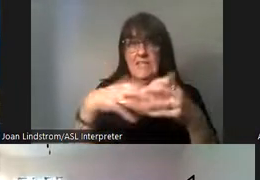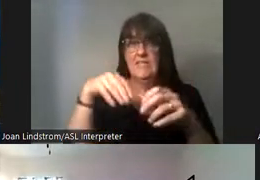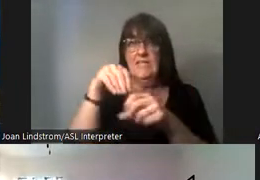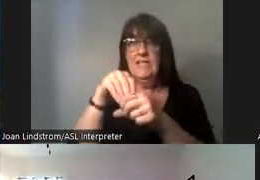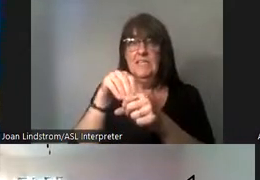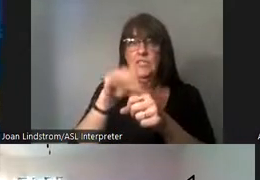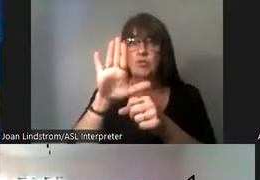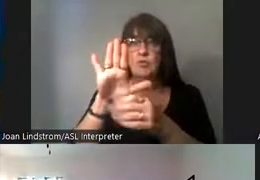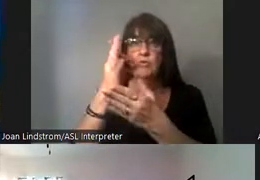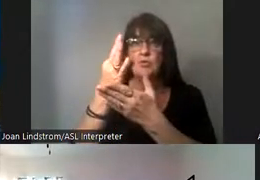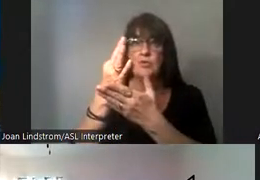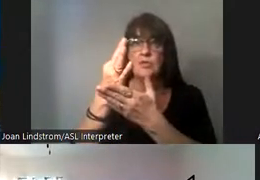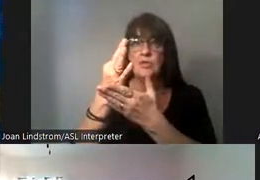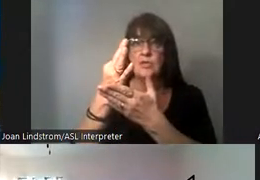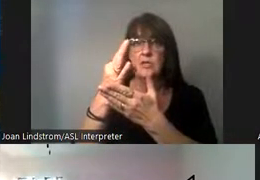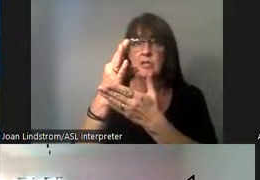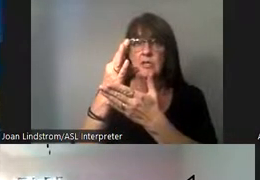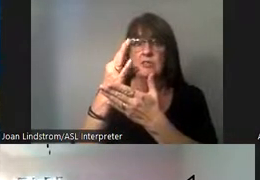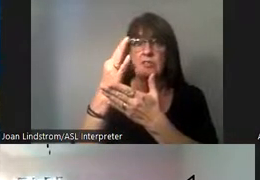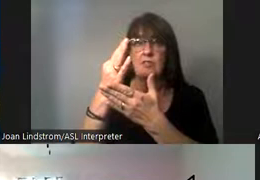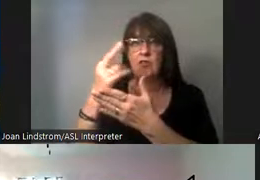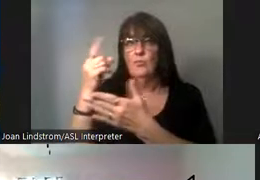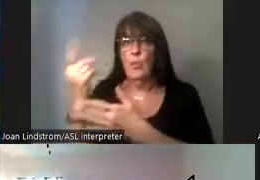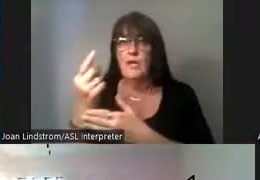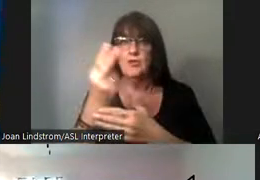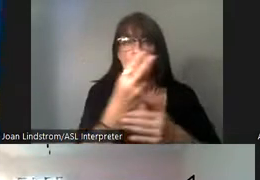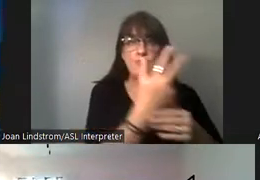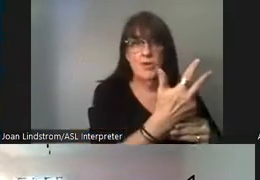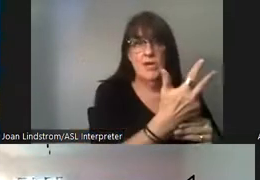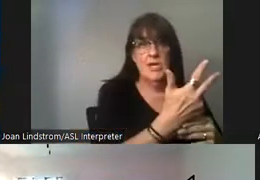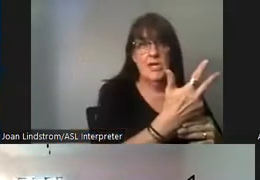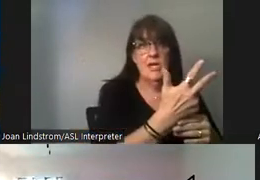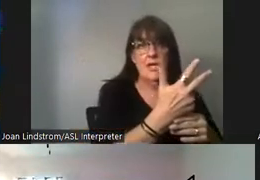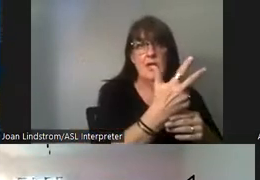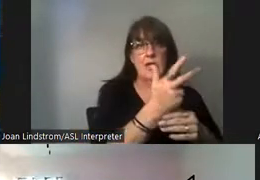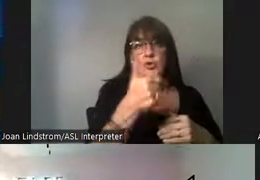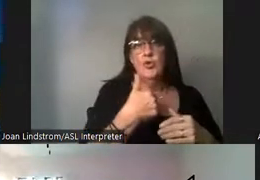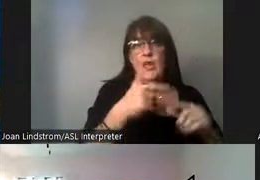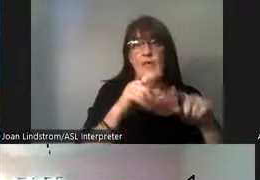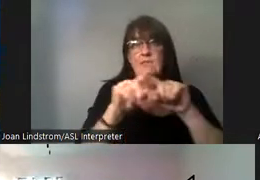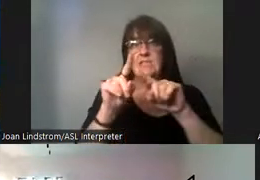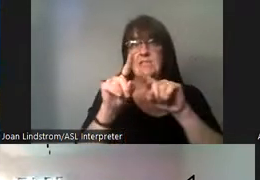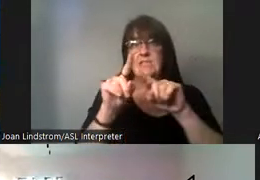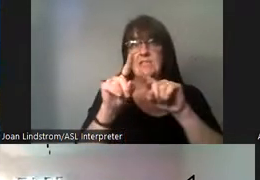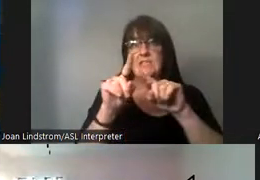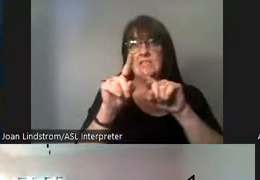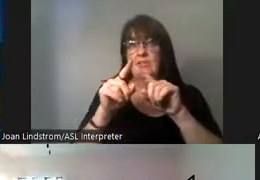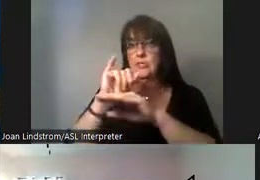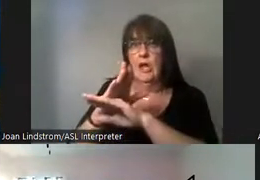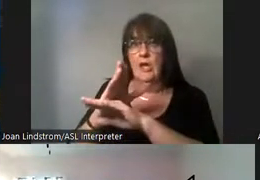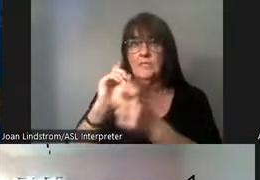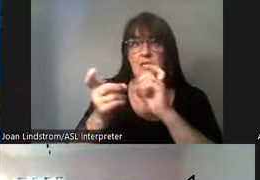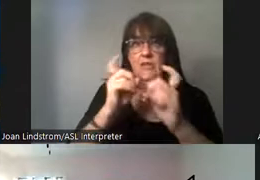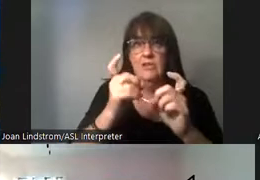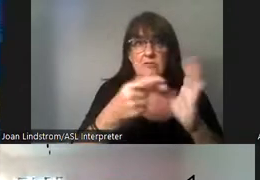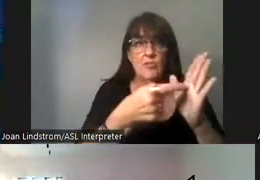the FAC C one versus two versus three, because of course we have certain position designations that require, you